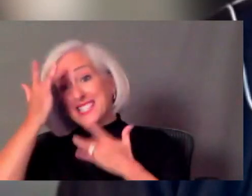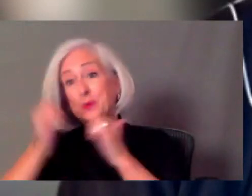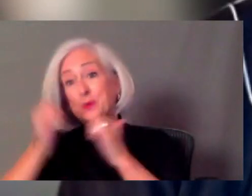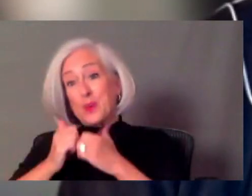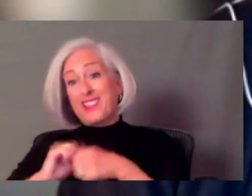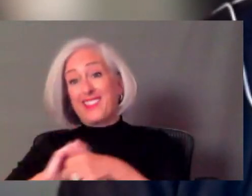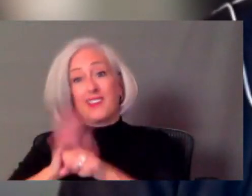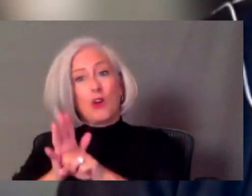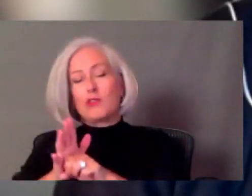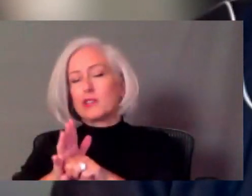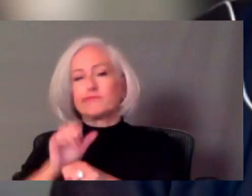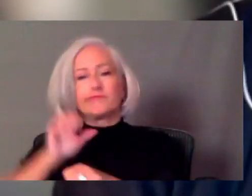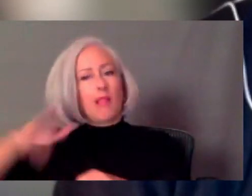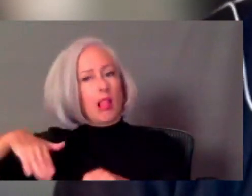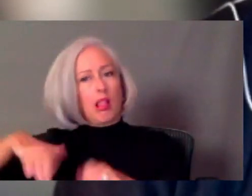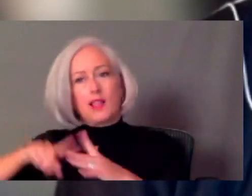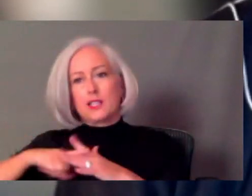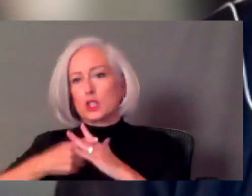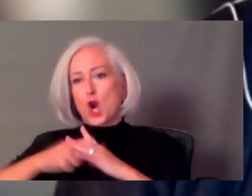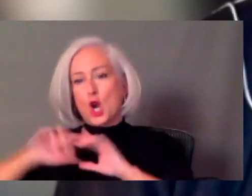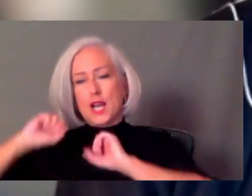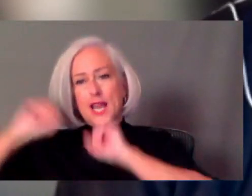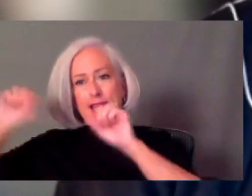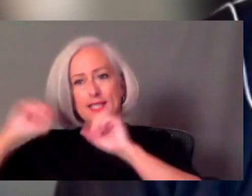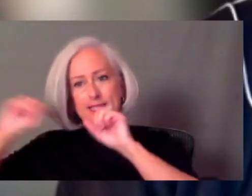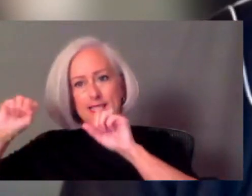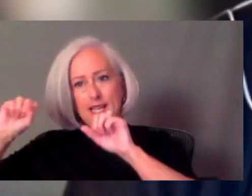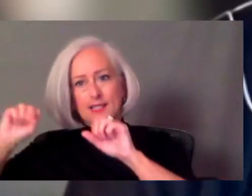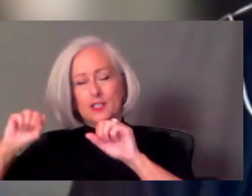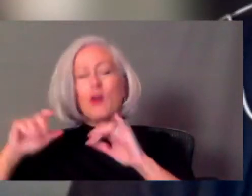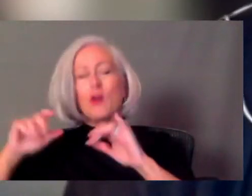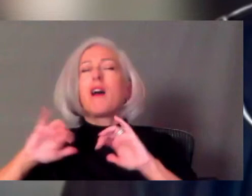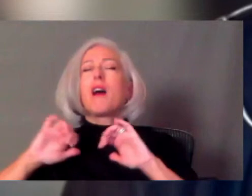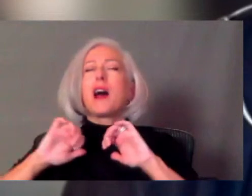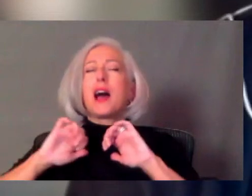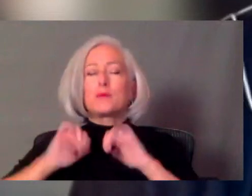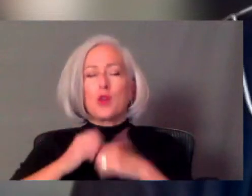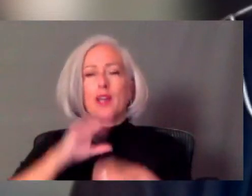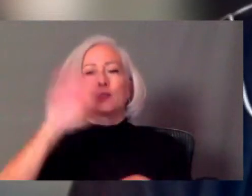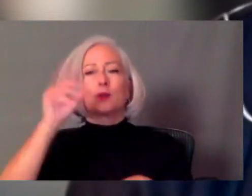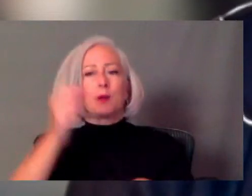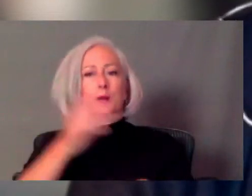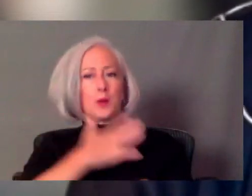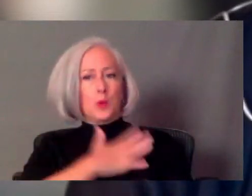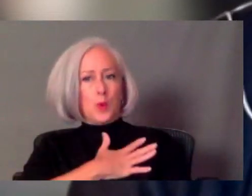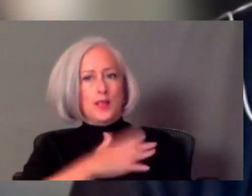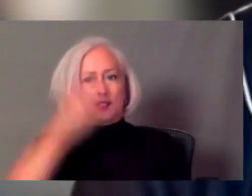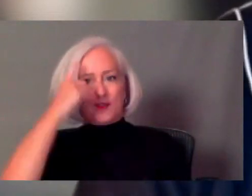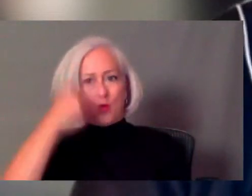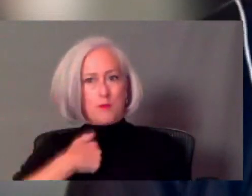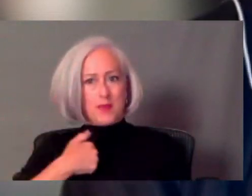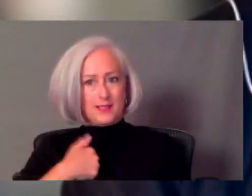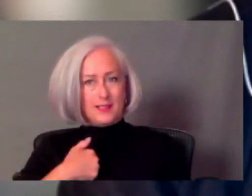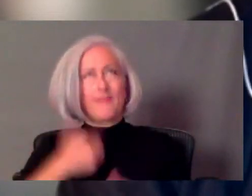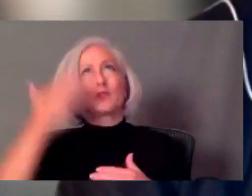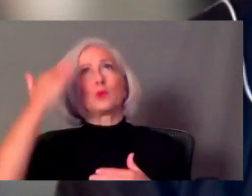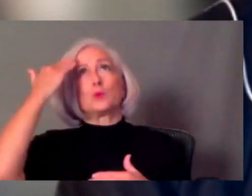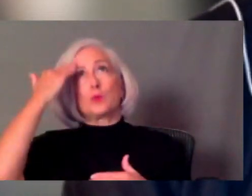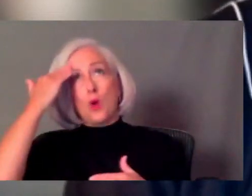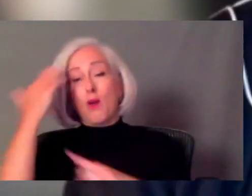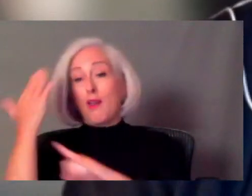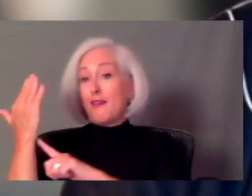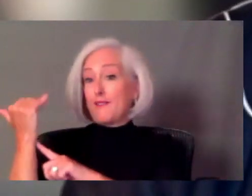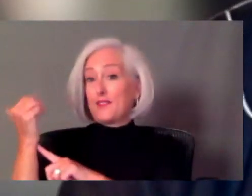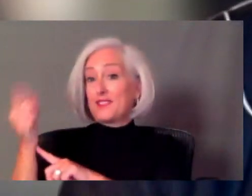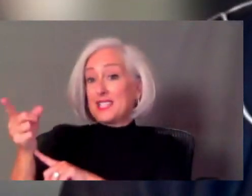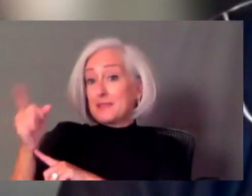you long term. But people should hear in this testimony that Amber is giving us and realize this is yet another.